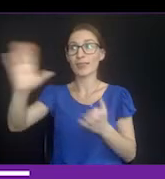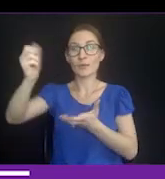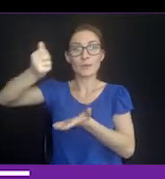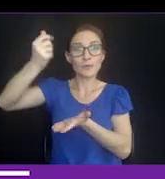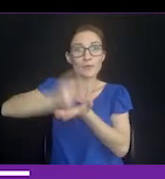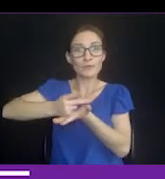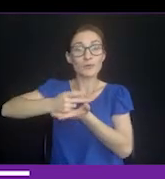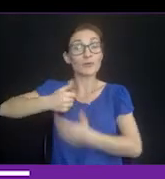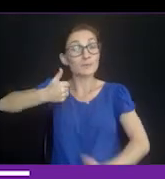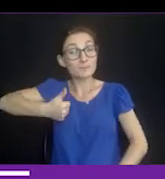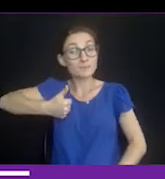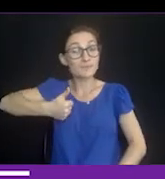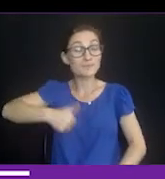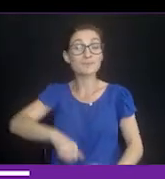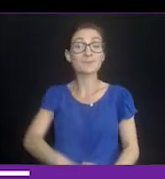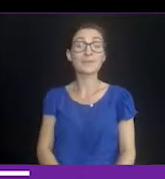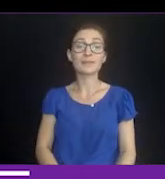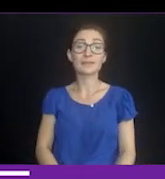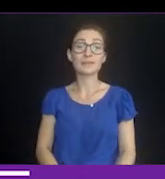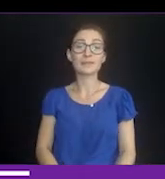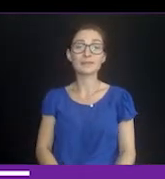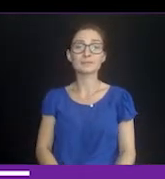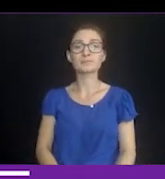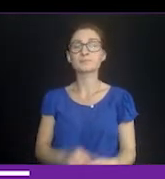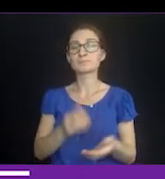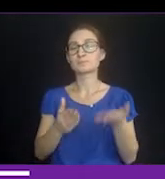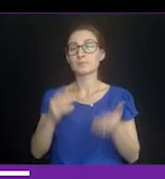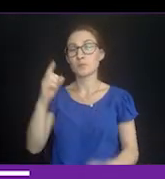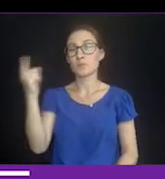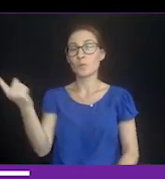other people, we want to be liked.